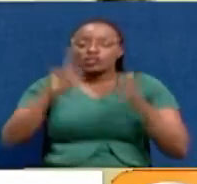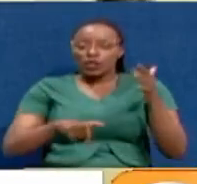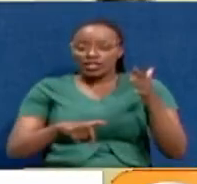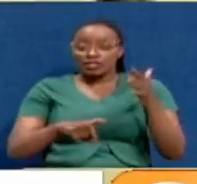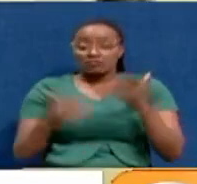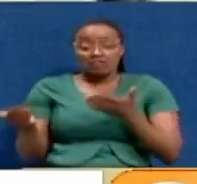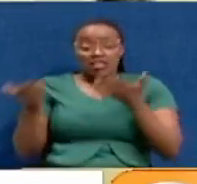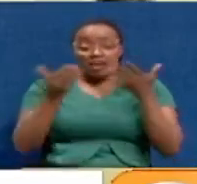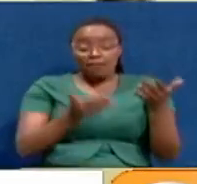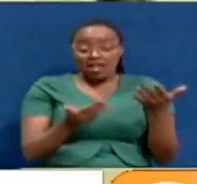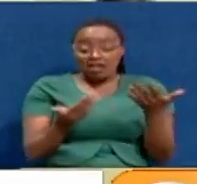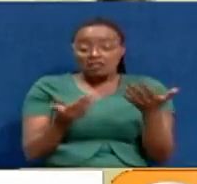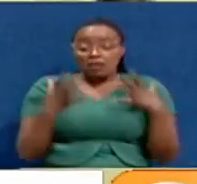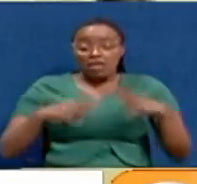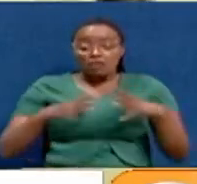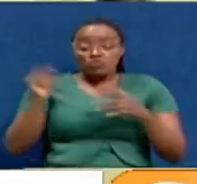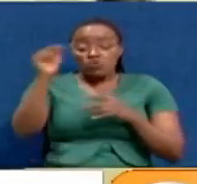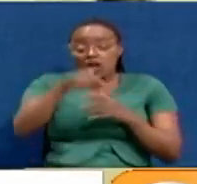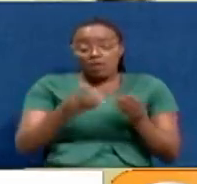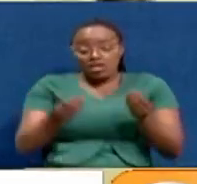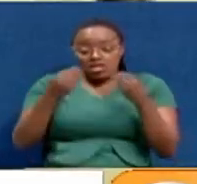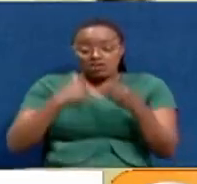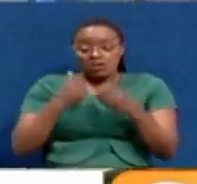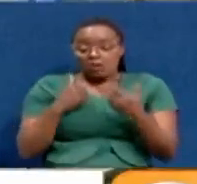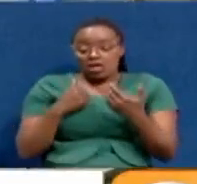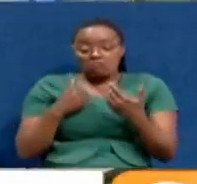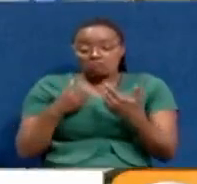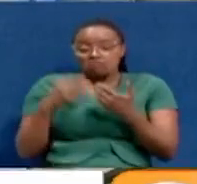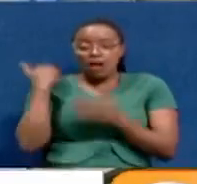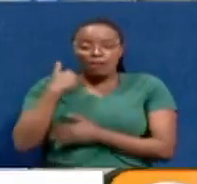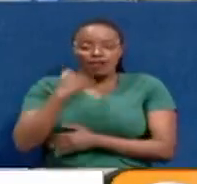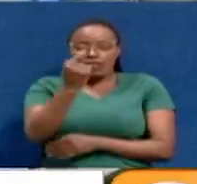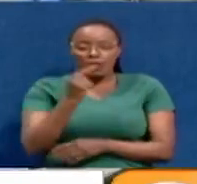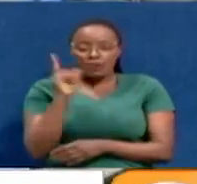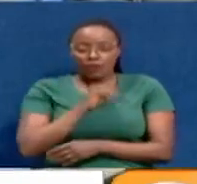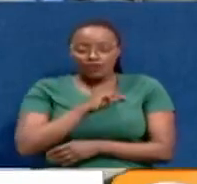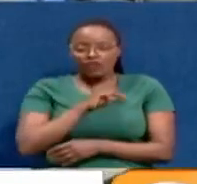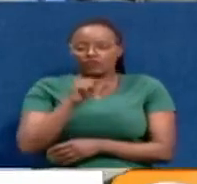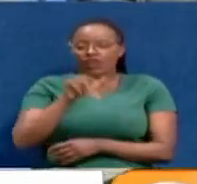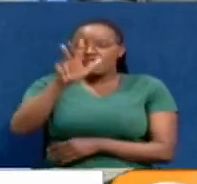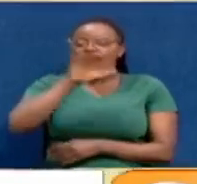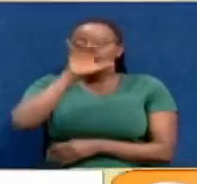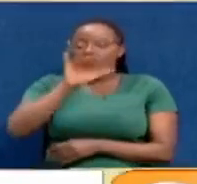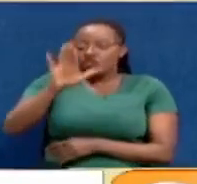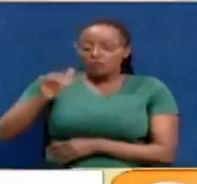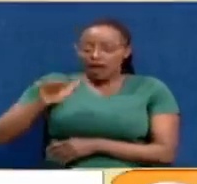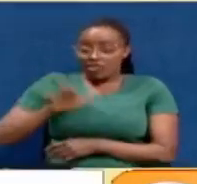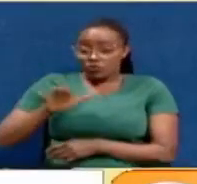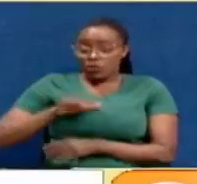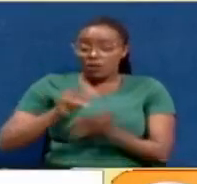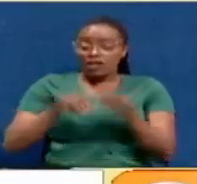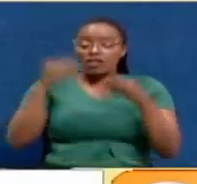nilete watu watoe damu wakakuja. Though Mary's 3 sons donated blood, she